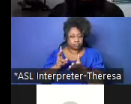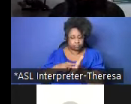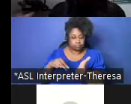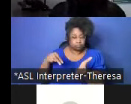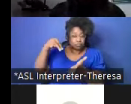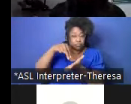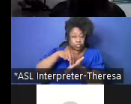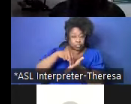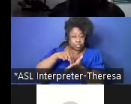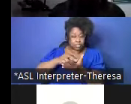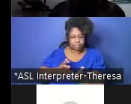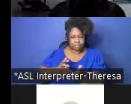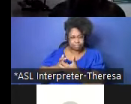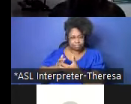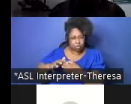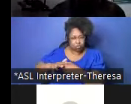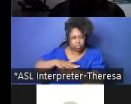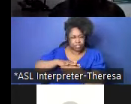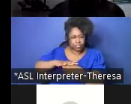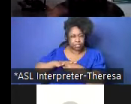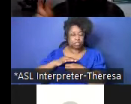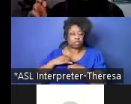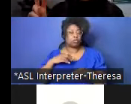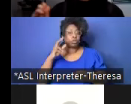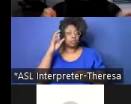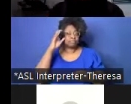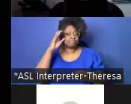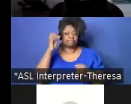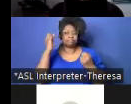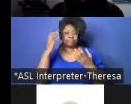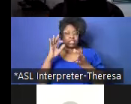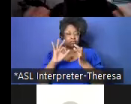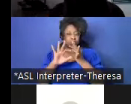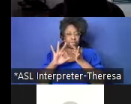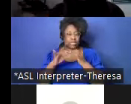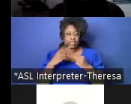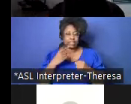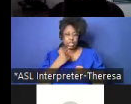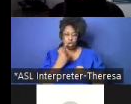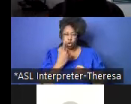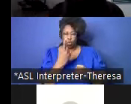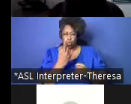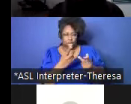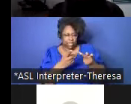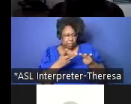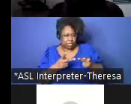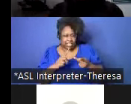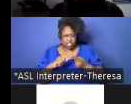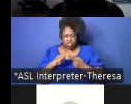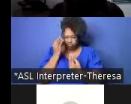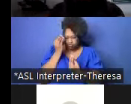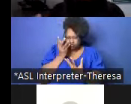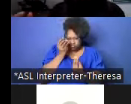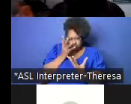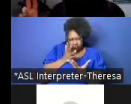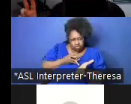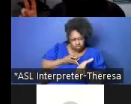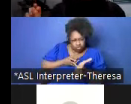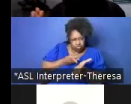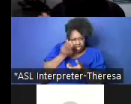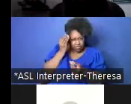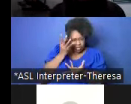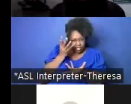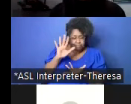region. We've heard a lot of feedback about the need for a single source of truth. People have complained to us about this idea of having